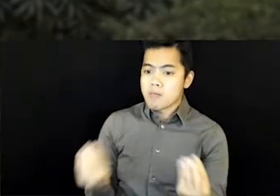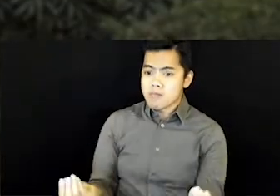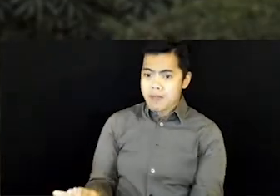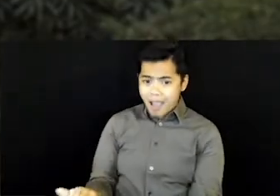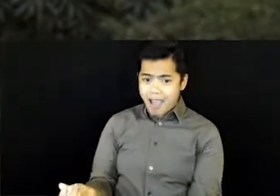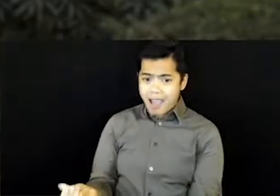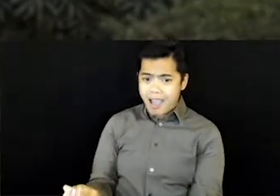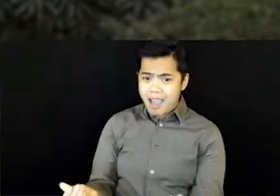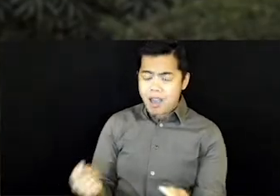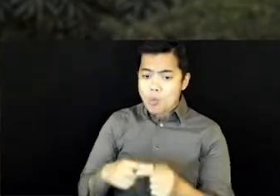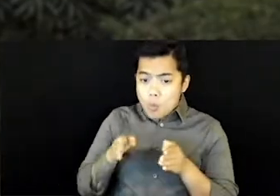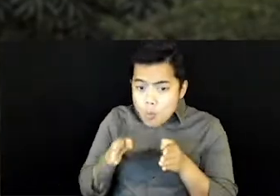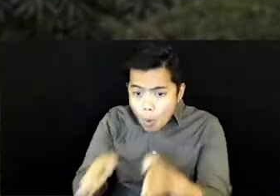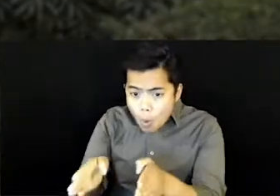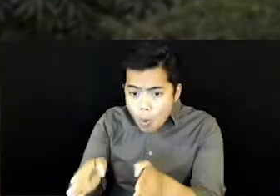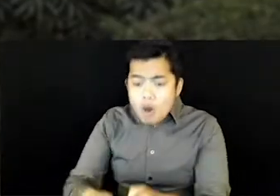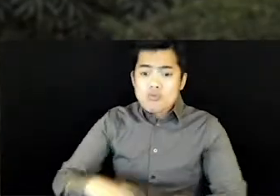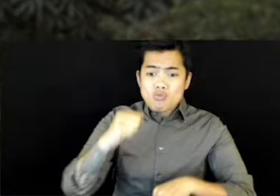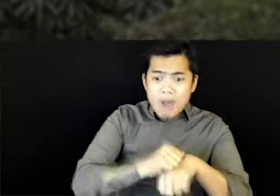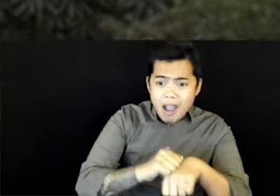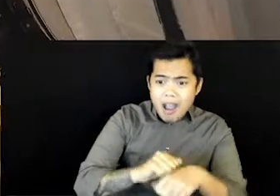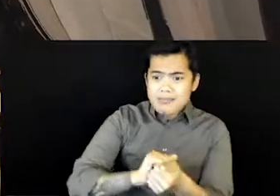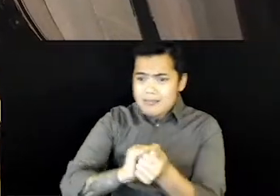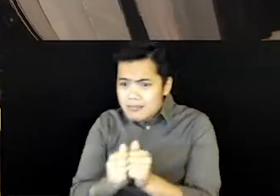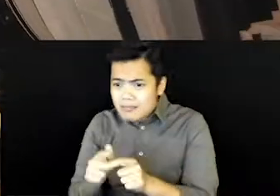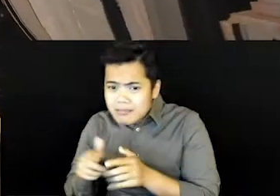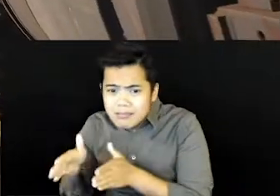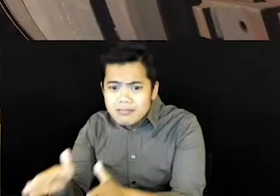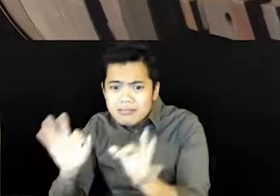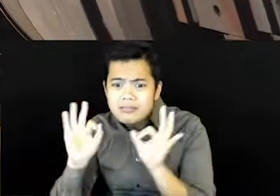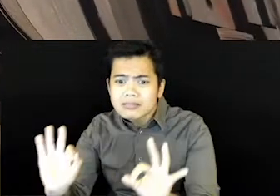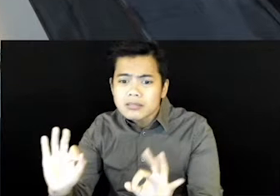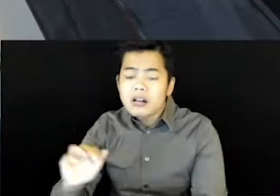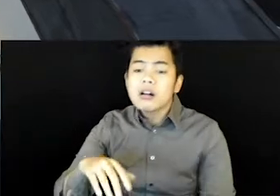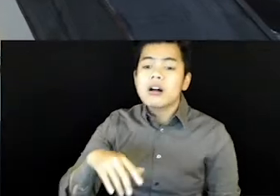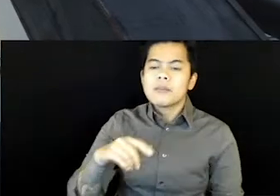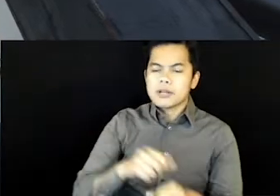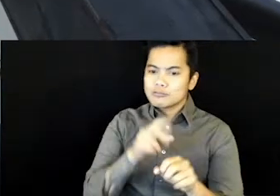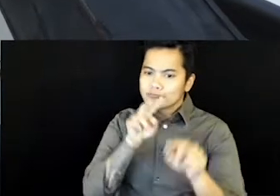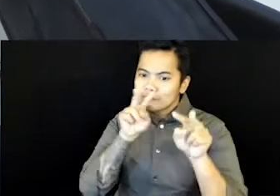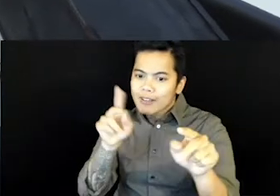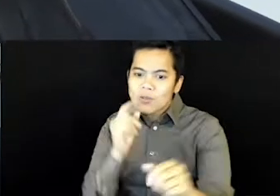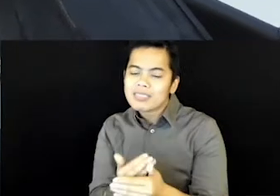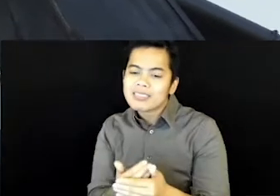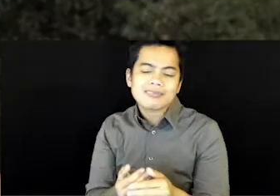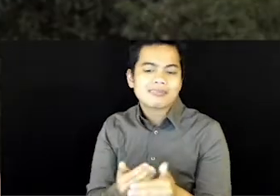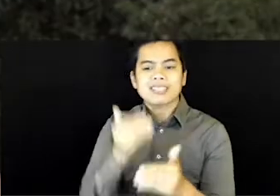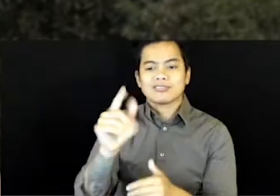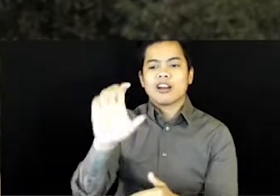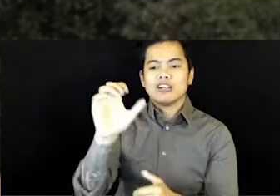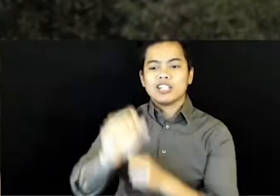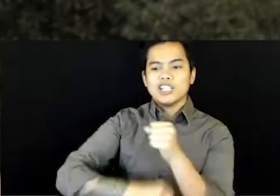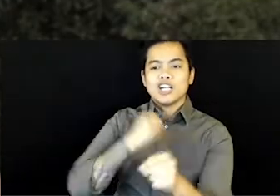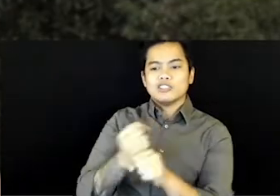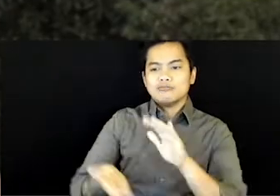rock in the ground to rock in the road, Granite engages our entire company to achieve sustainability. Above all, Granite looks forward